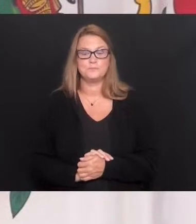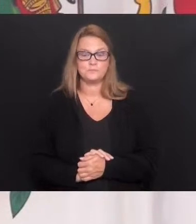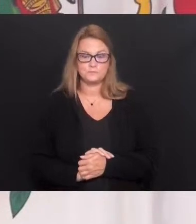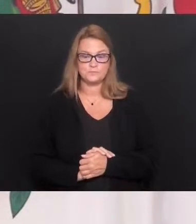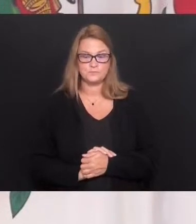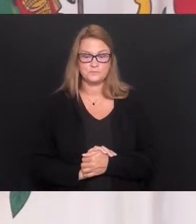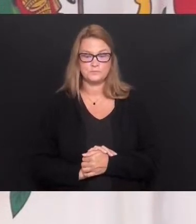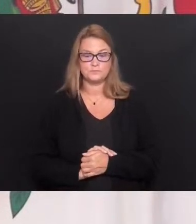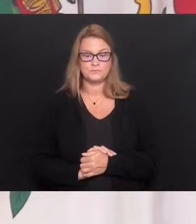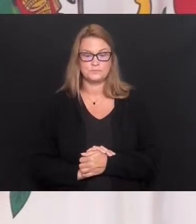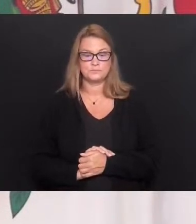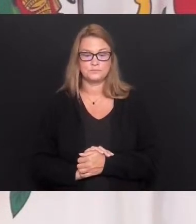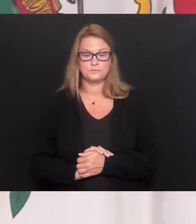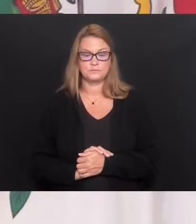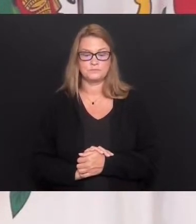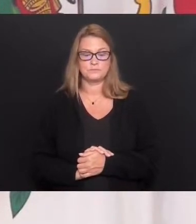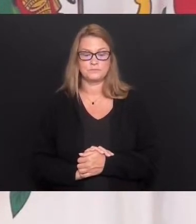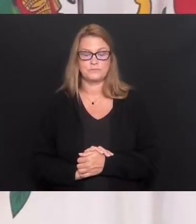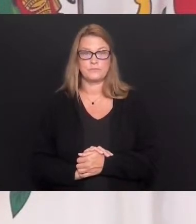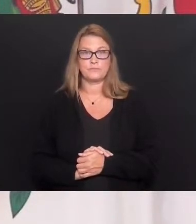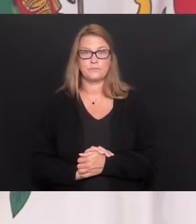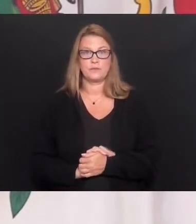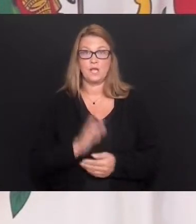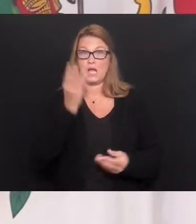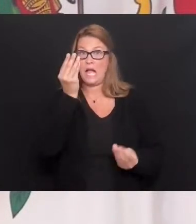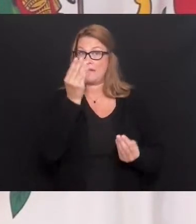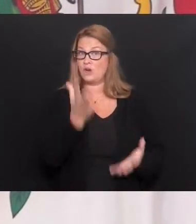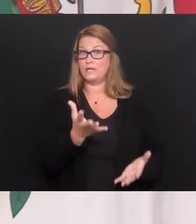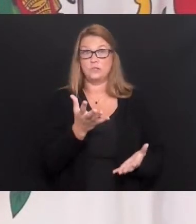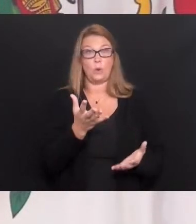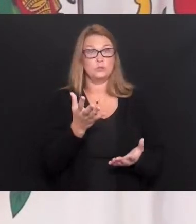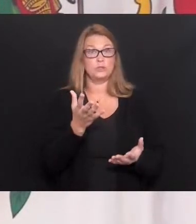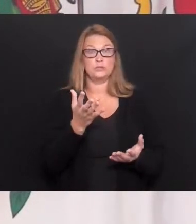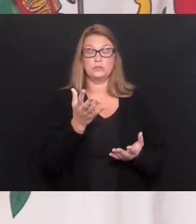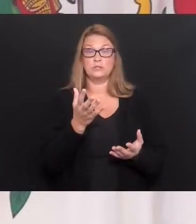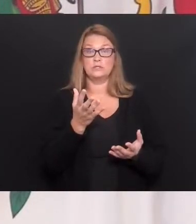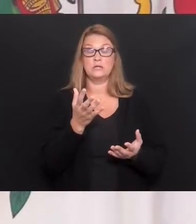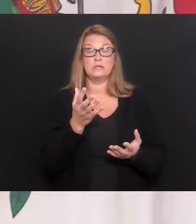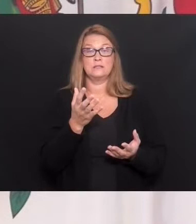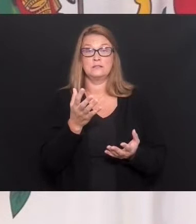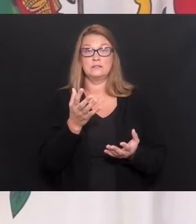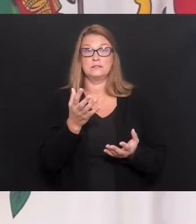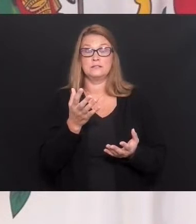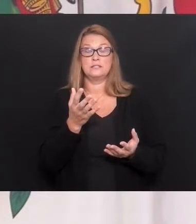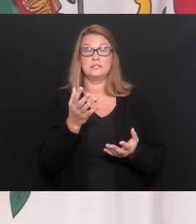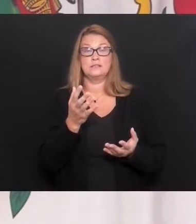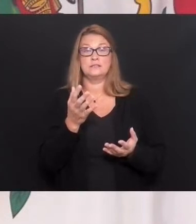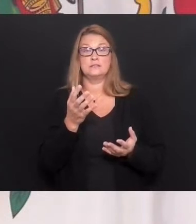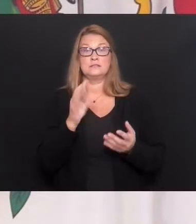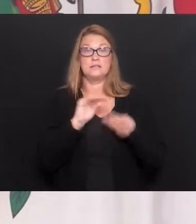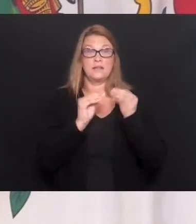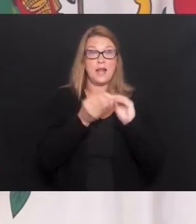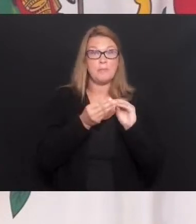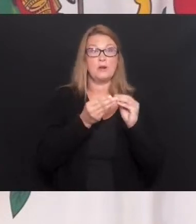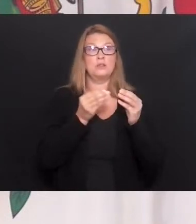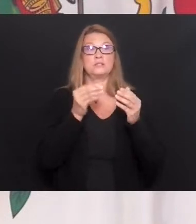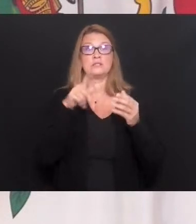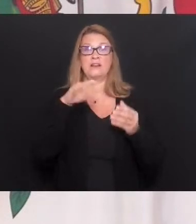Okay, we're ready to go on Pfizer. Of course, I've told you about where we stood there. I've gone over our numbers.